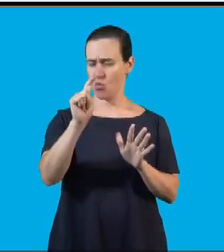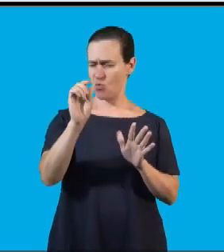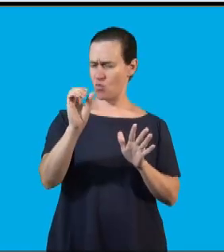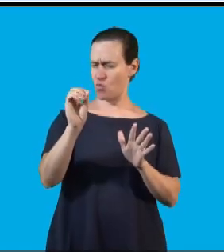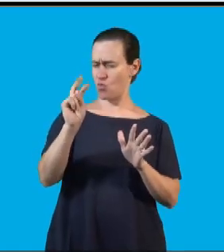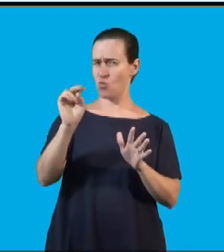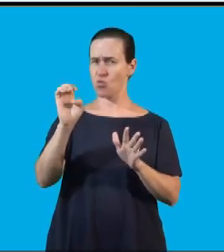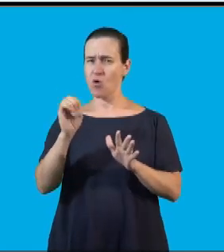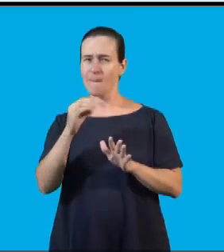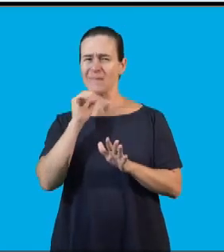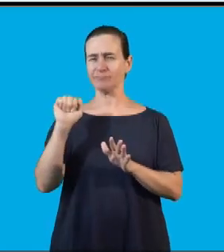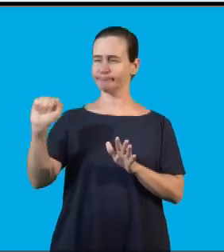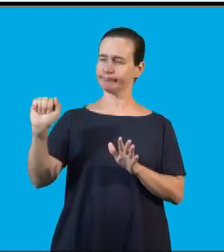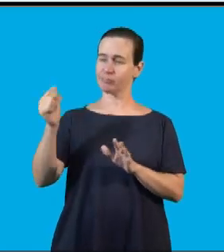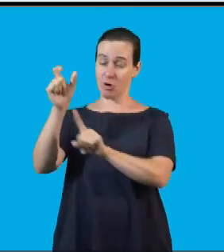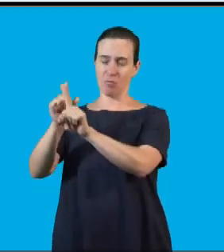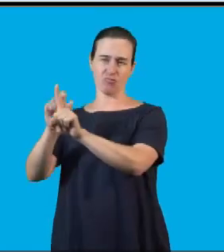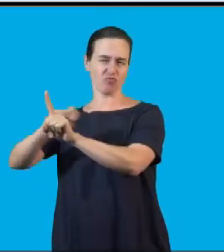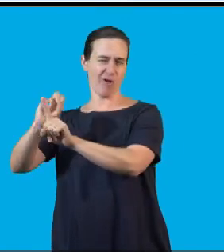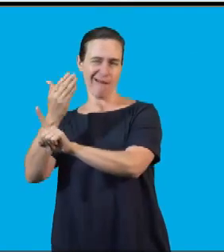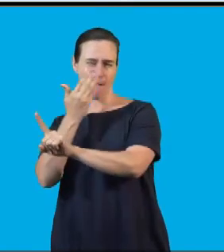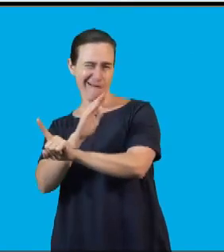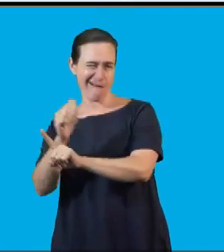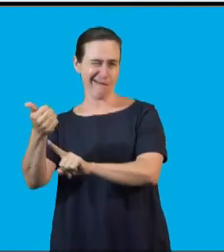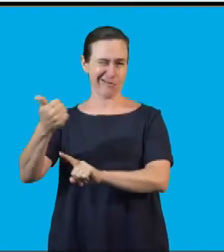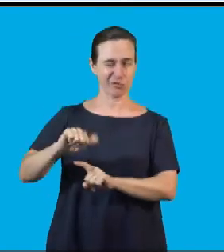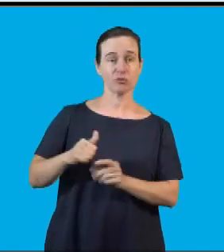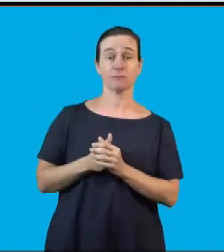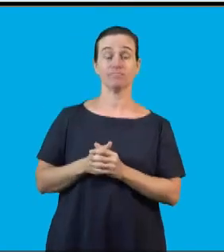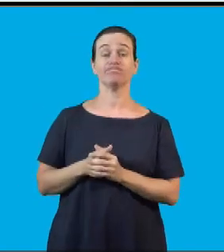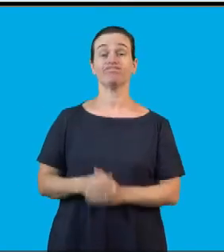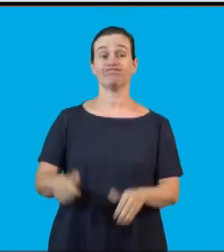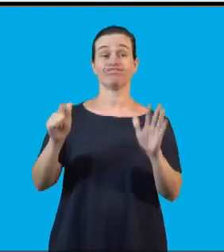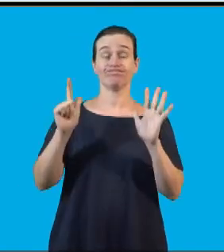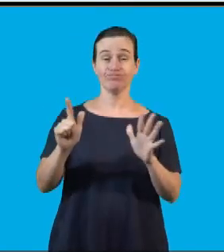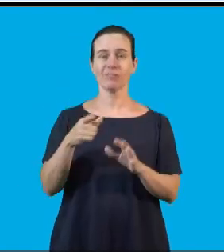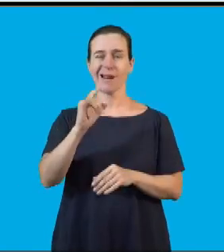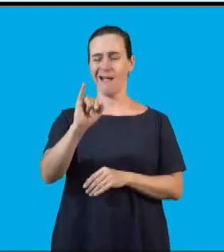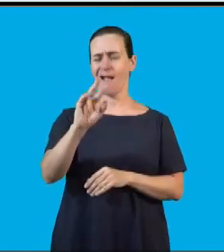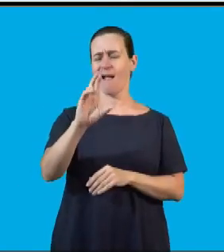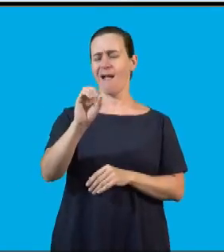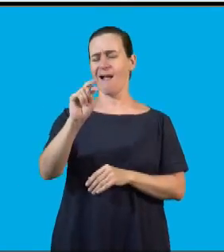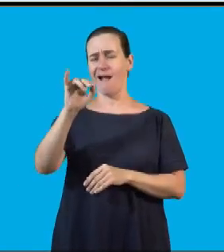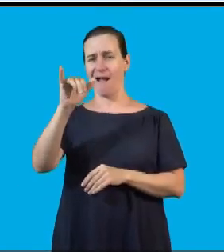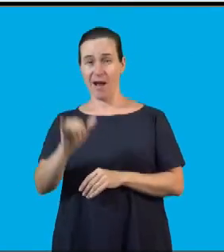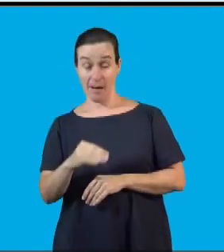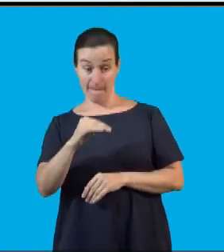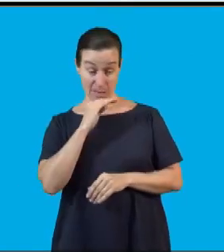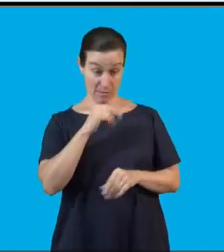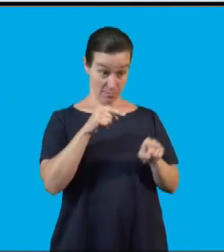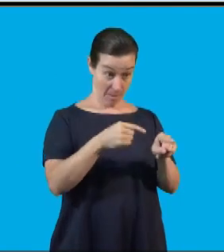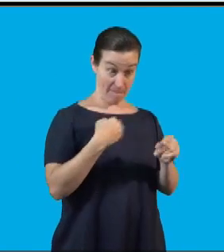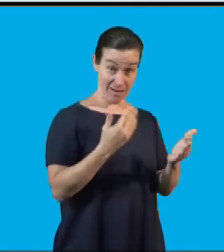tone, which shows the writer's attitude towards the subject. Irony, of course, is a contrast between